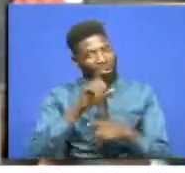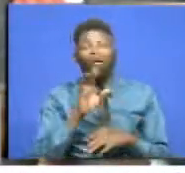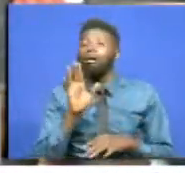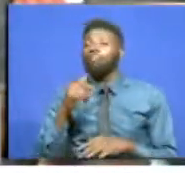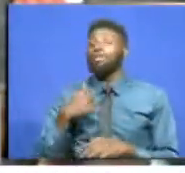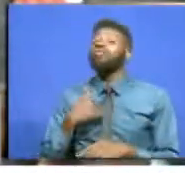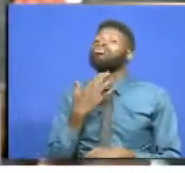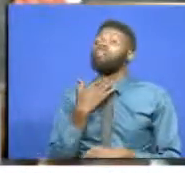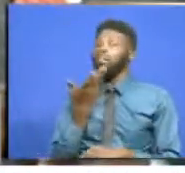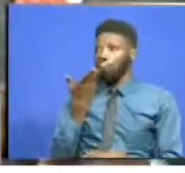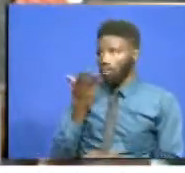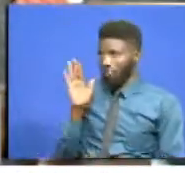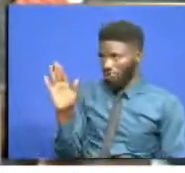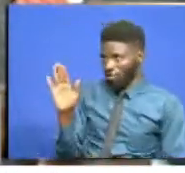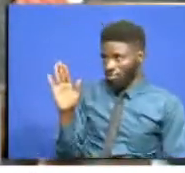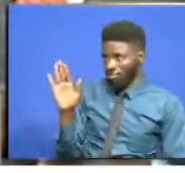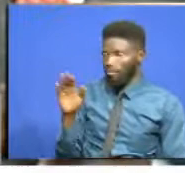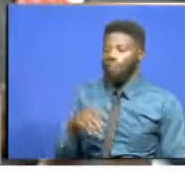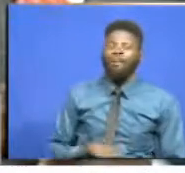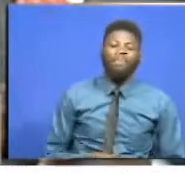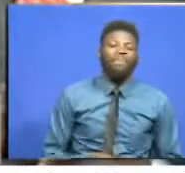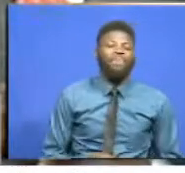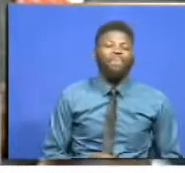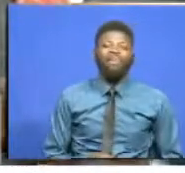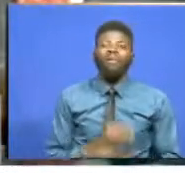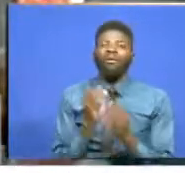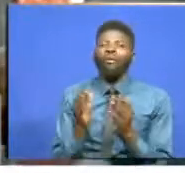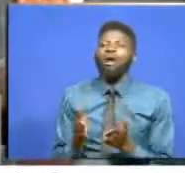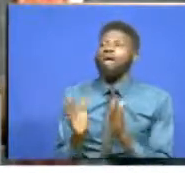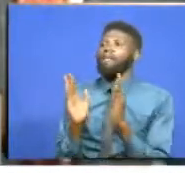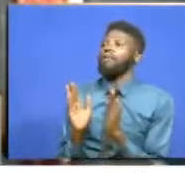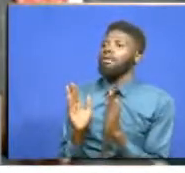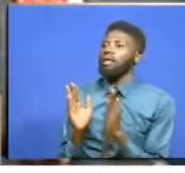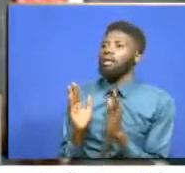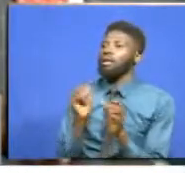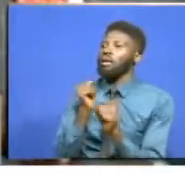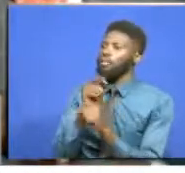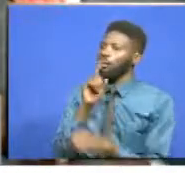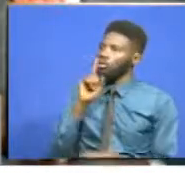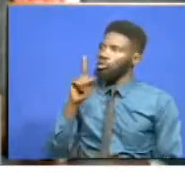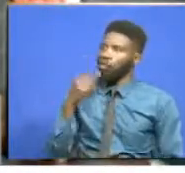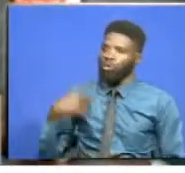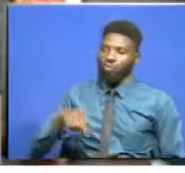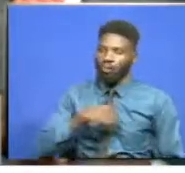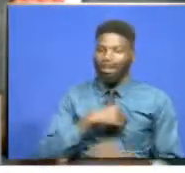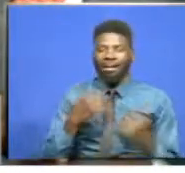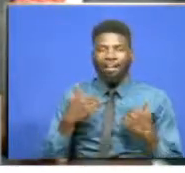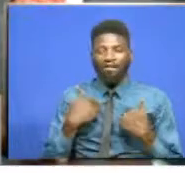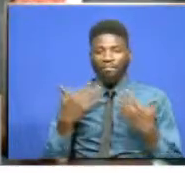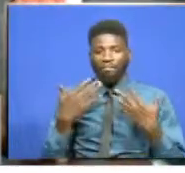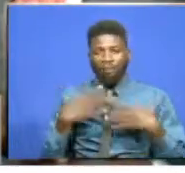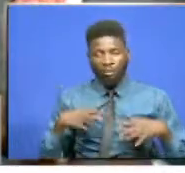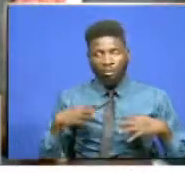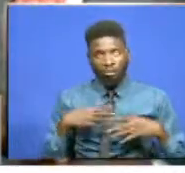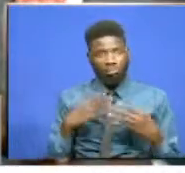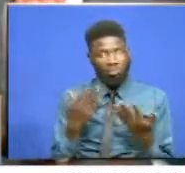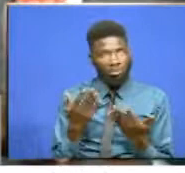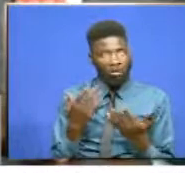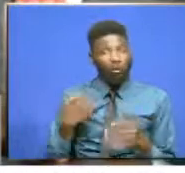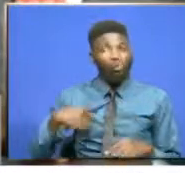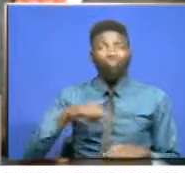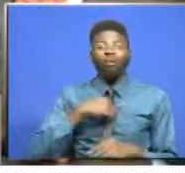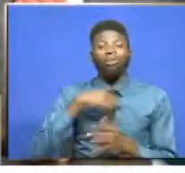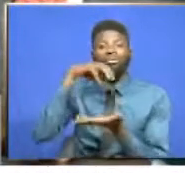thing, the mechanism for ensuring that we put the correct people, we spread out